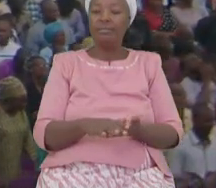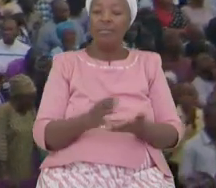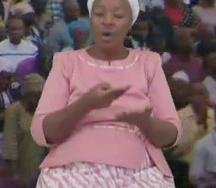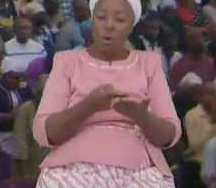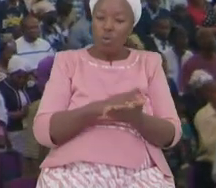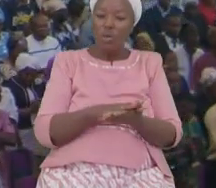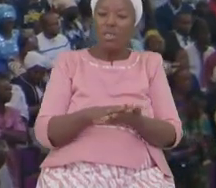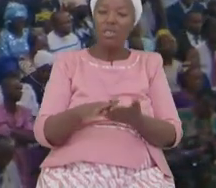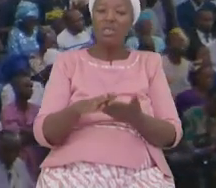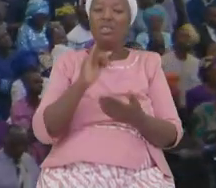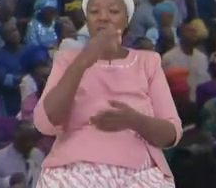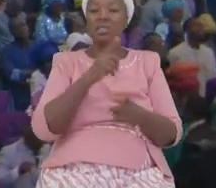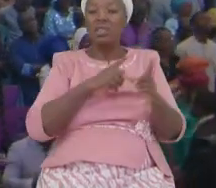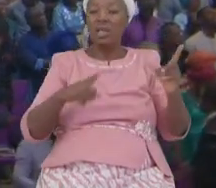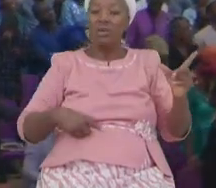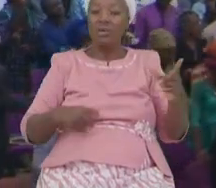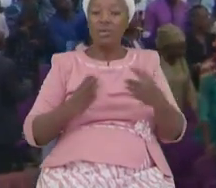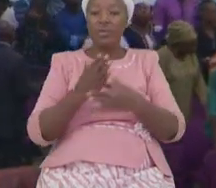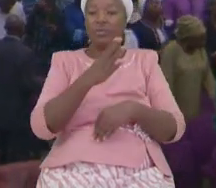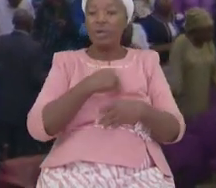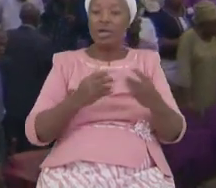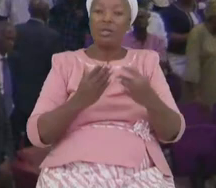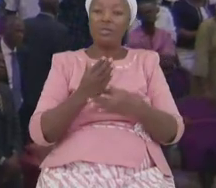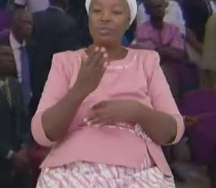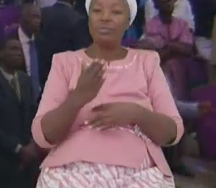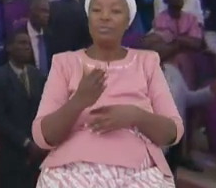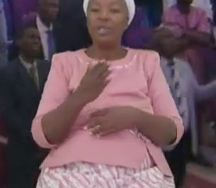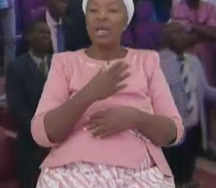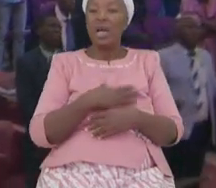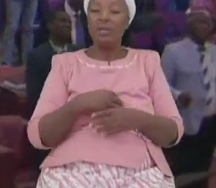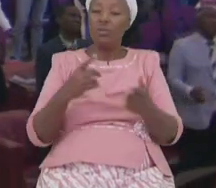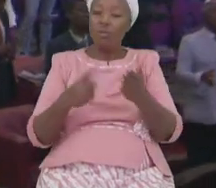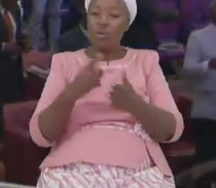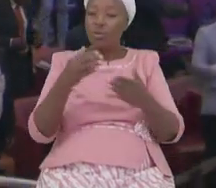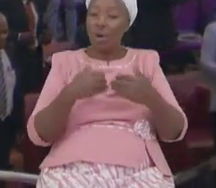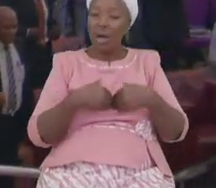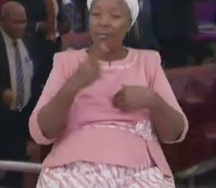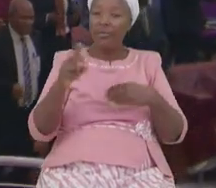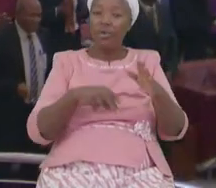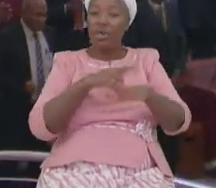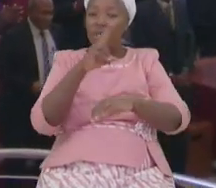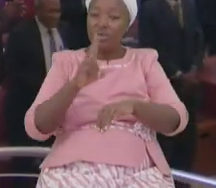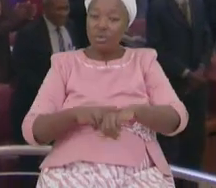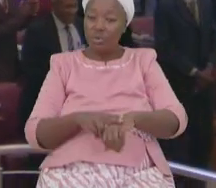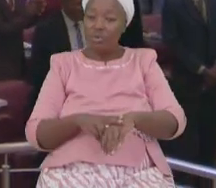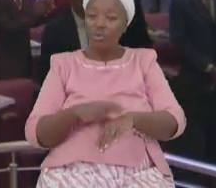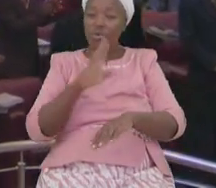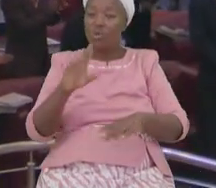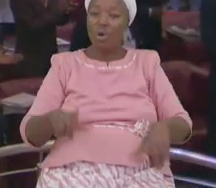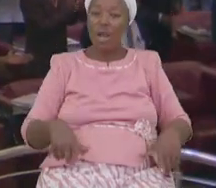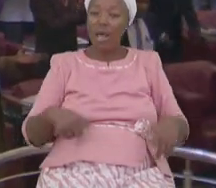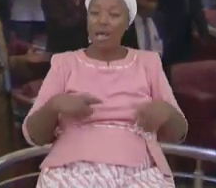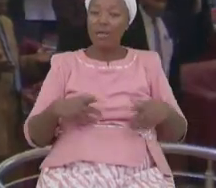holy is the Lord through and through. And he wants to have your nature, your